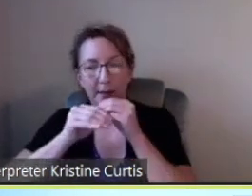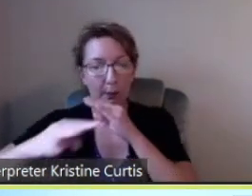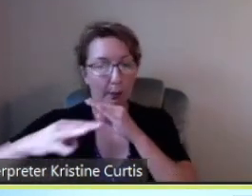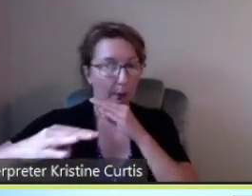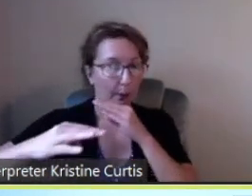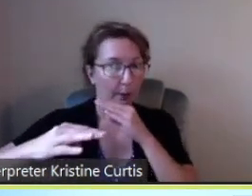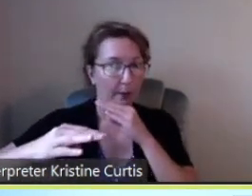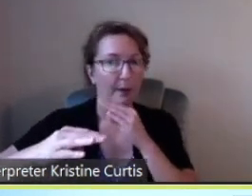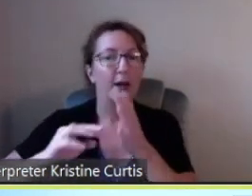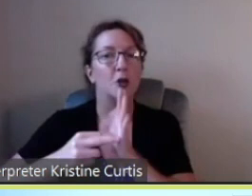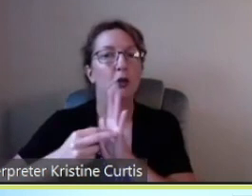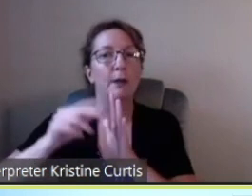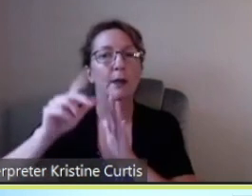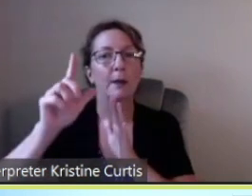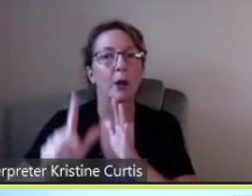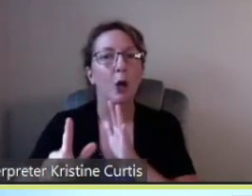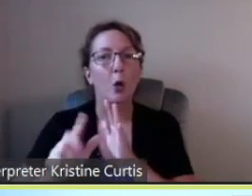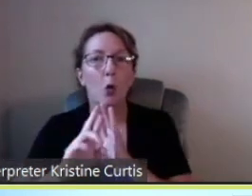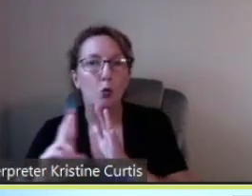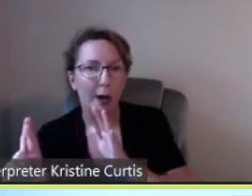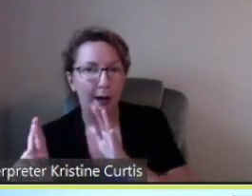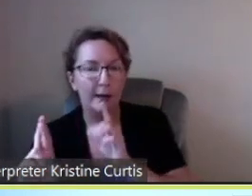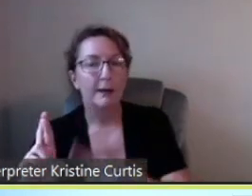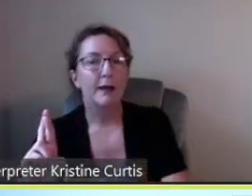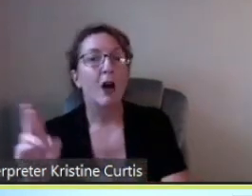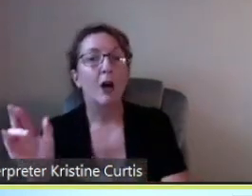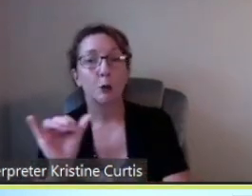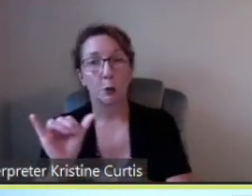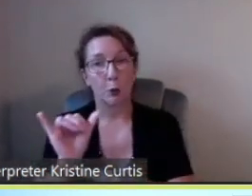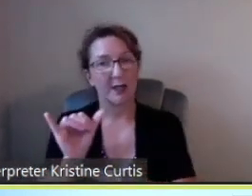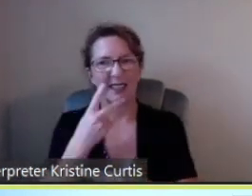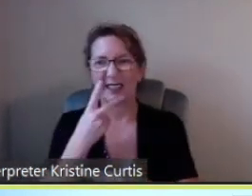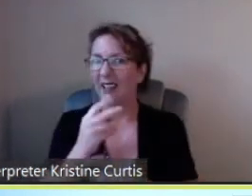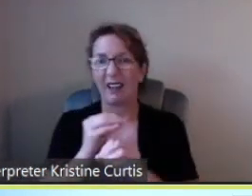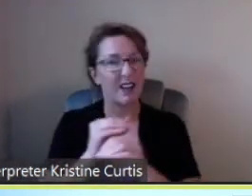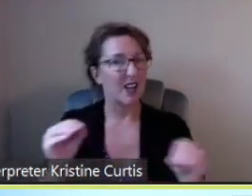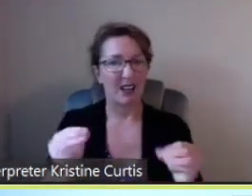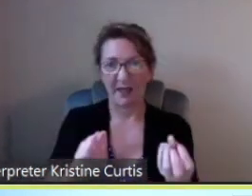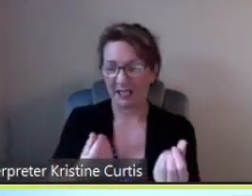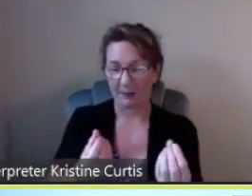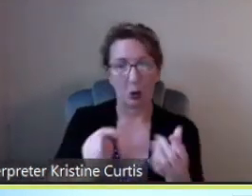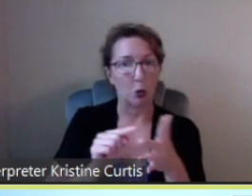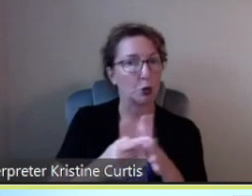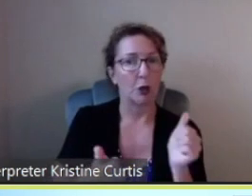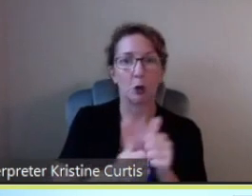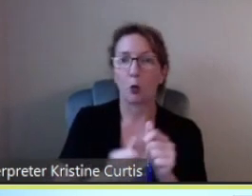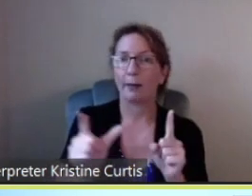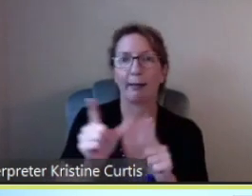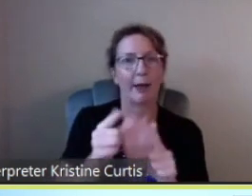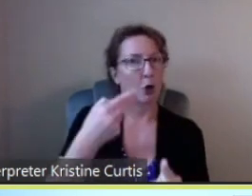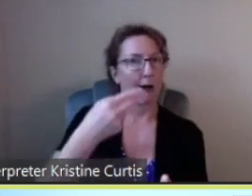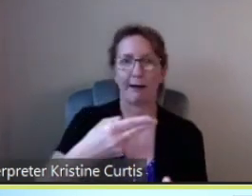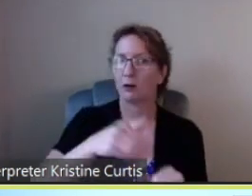be on the lower right corner of this graph. And you can see that a lot of these better materials starts with the letter H in front